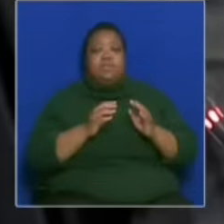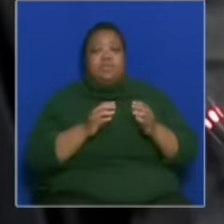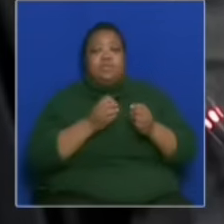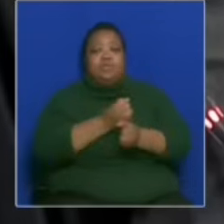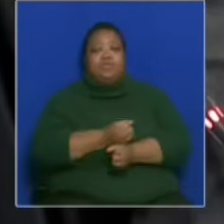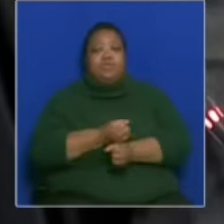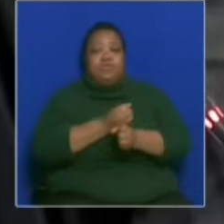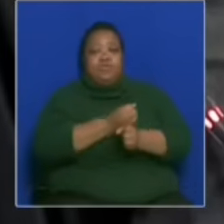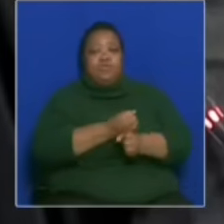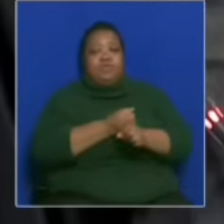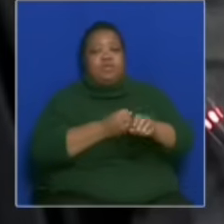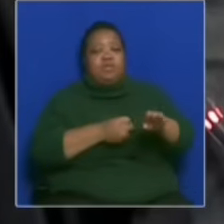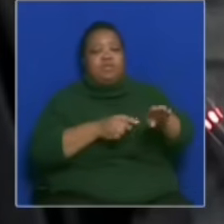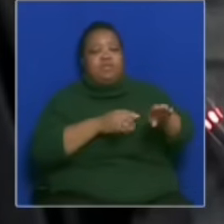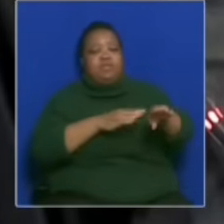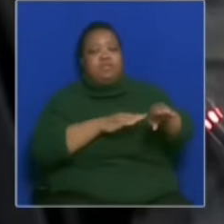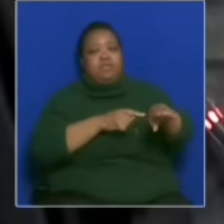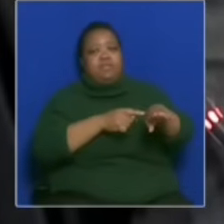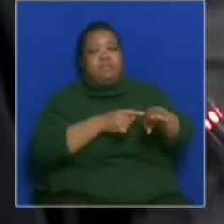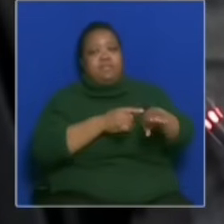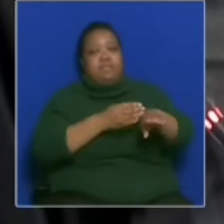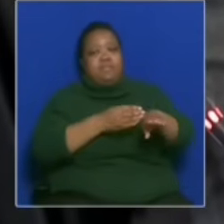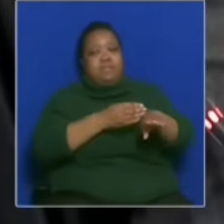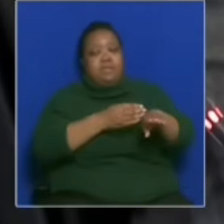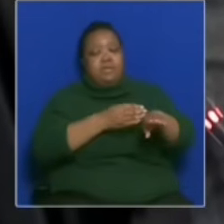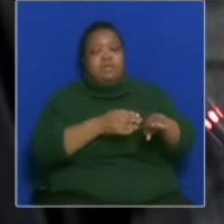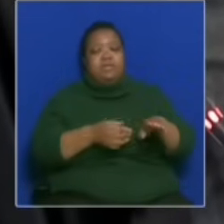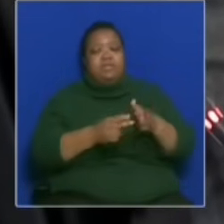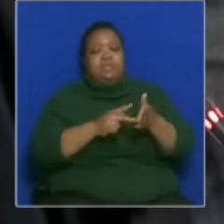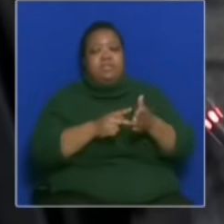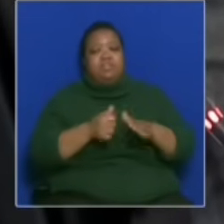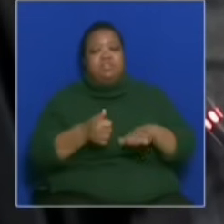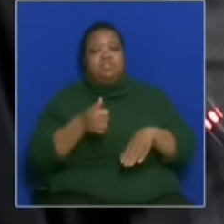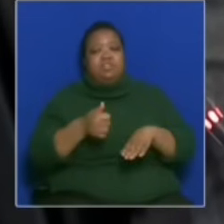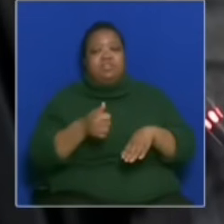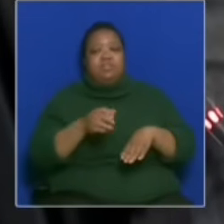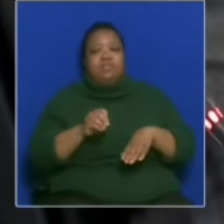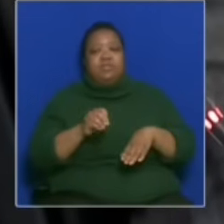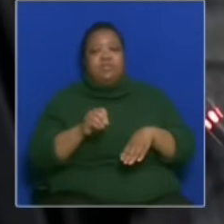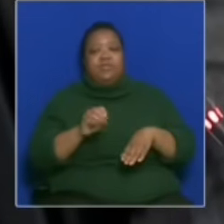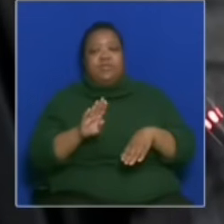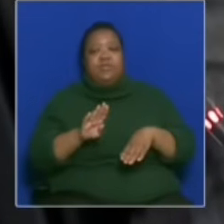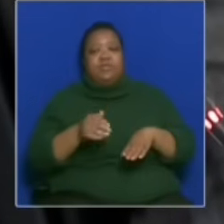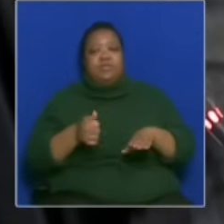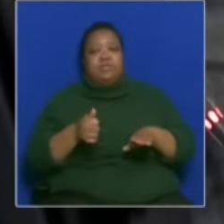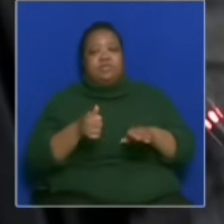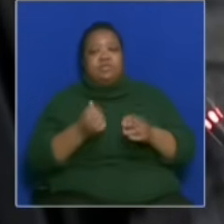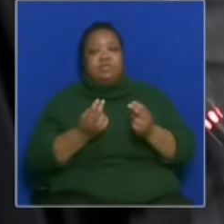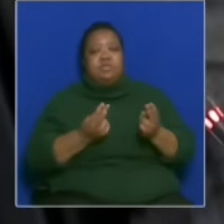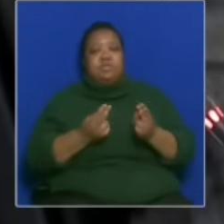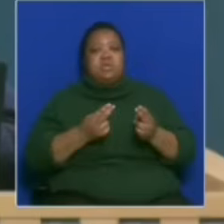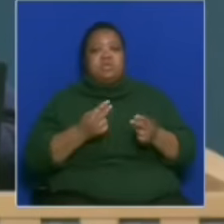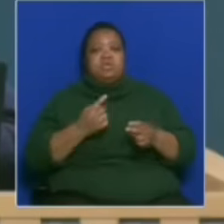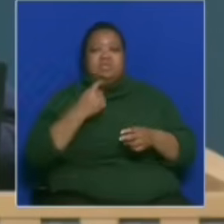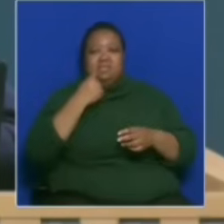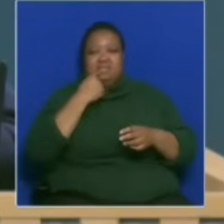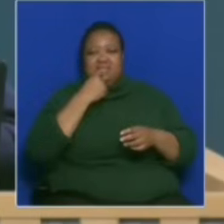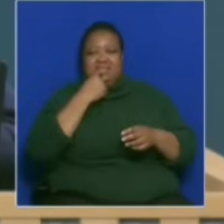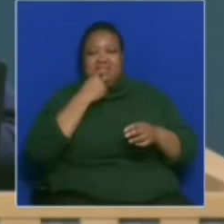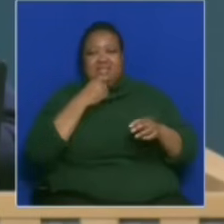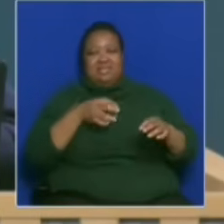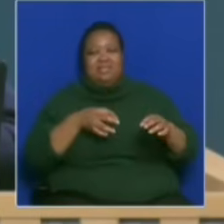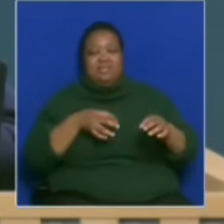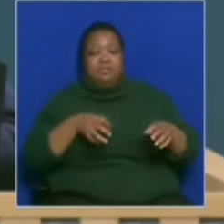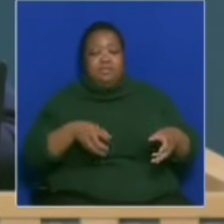page 6046, we see a whole lot of plastic bags of sweets, and